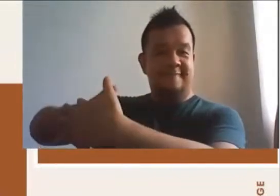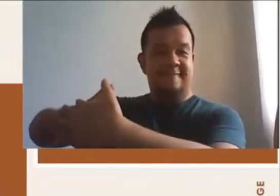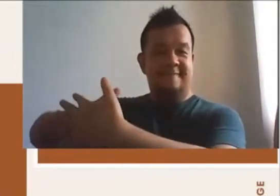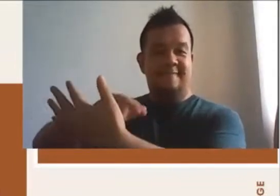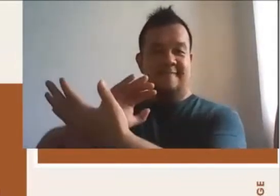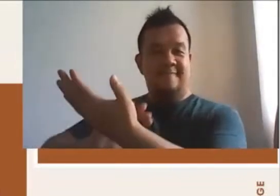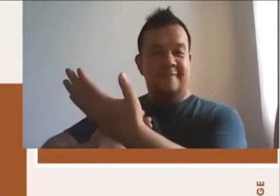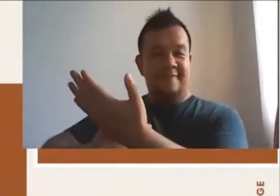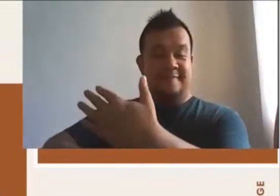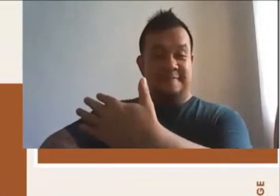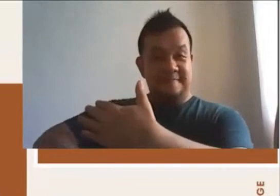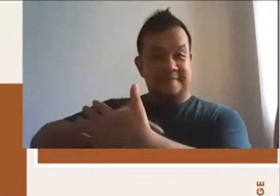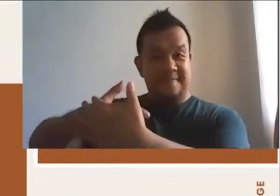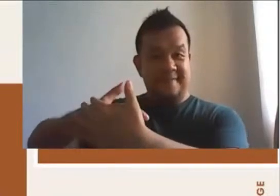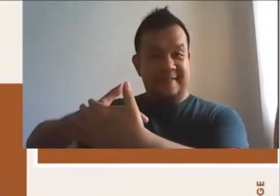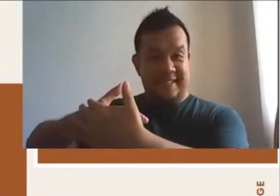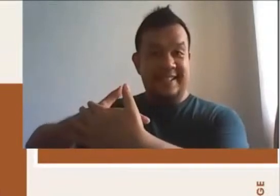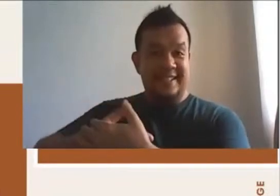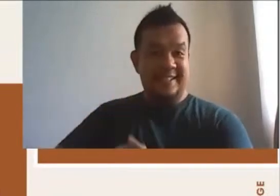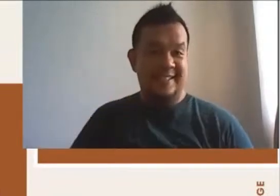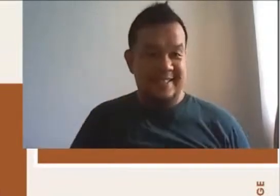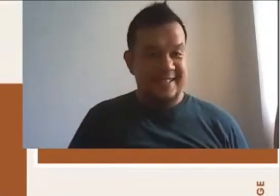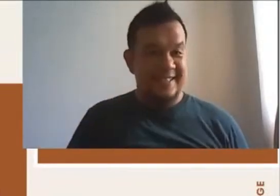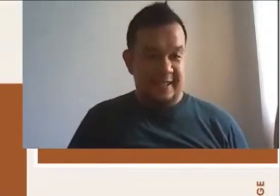Again, doctor, patient,